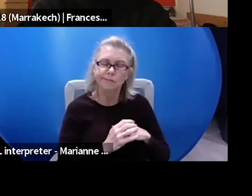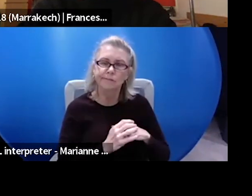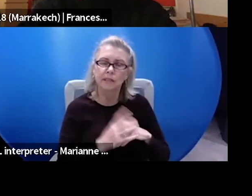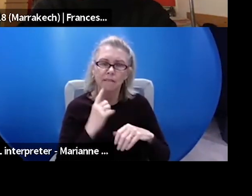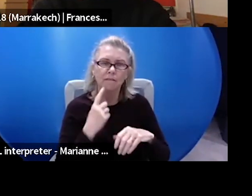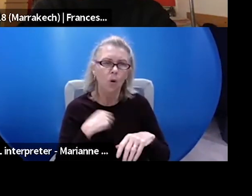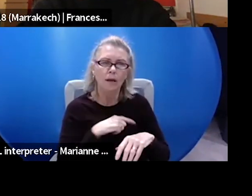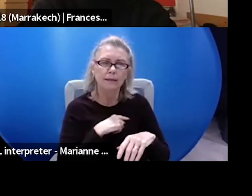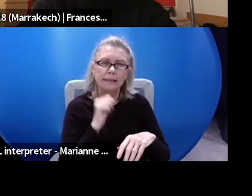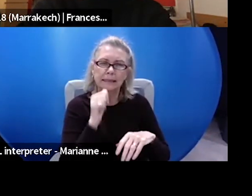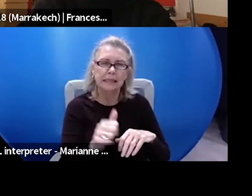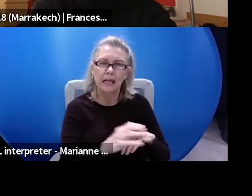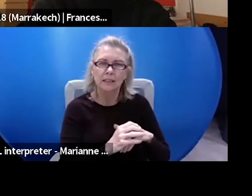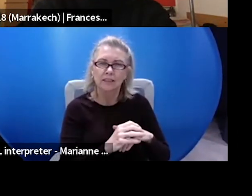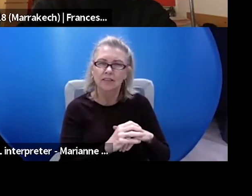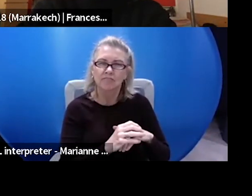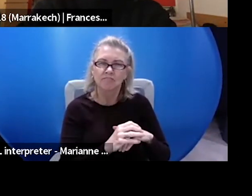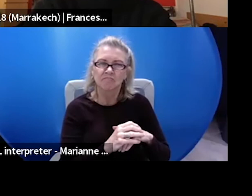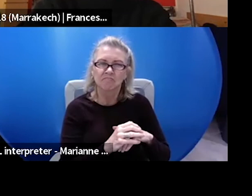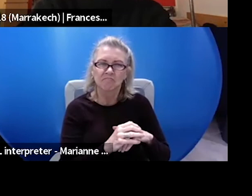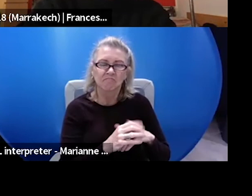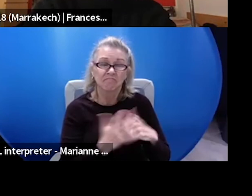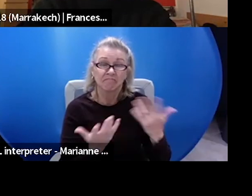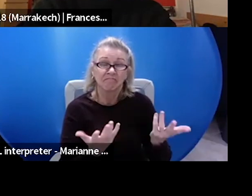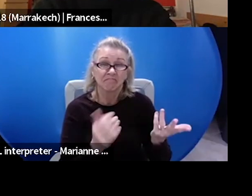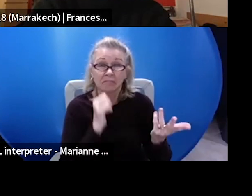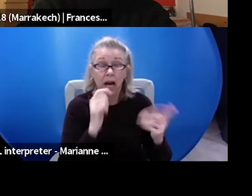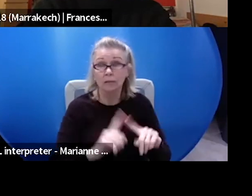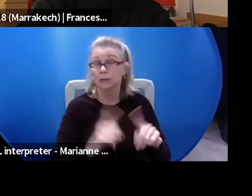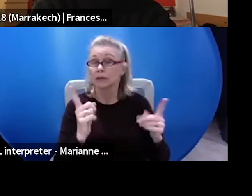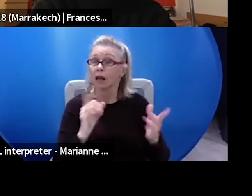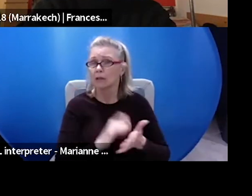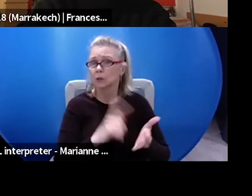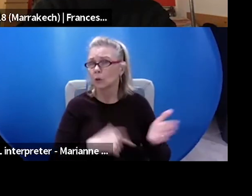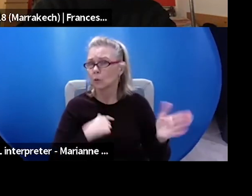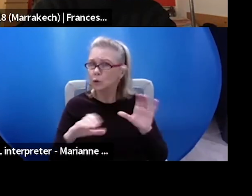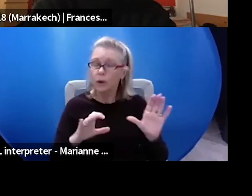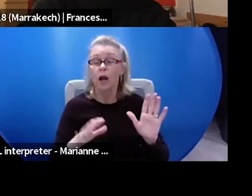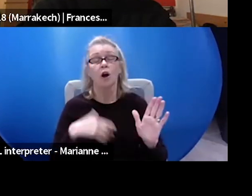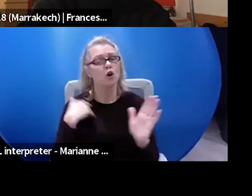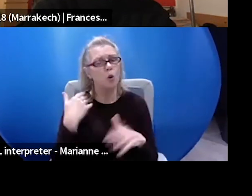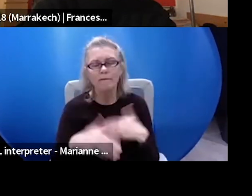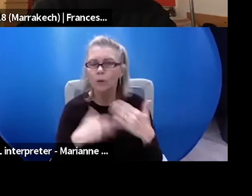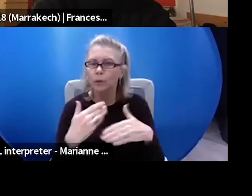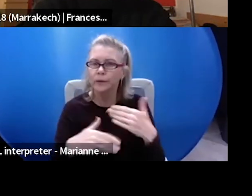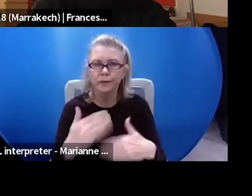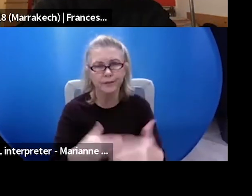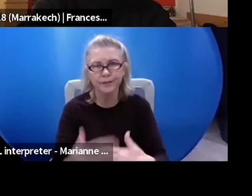us, that's what we're doing. We're just go forward.